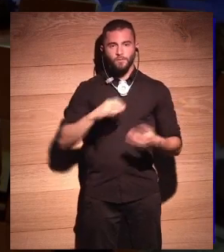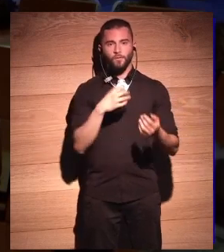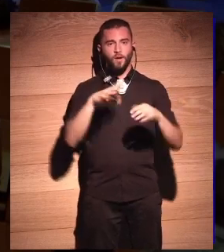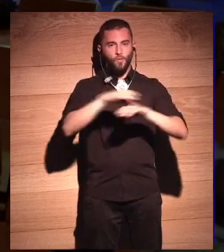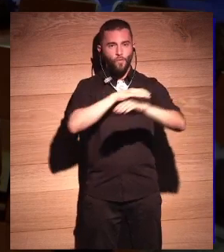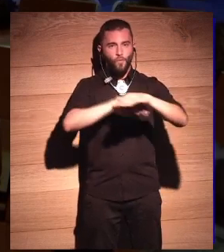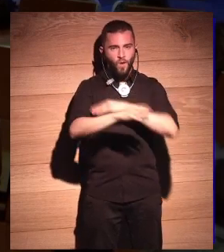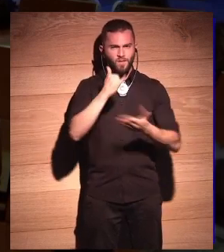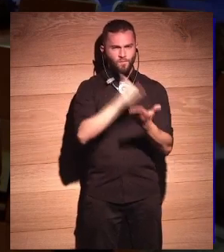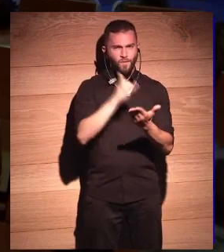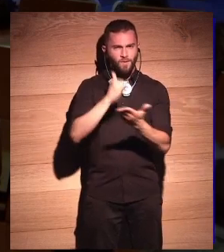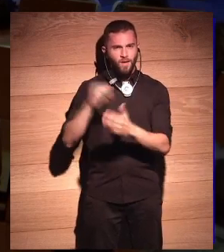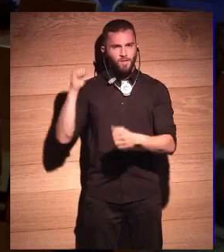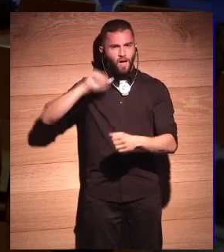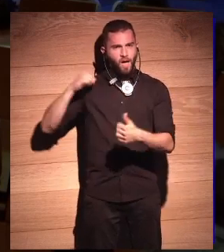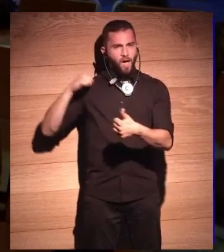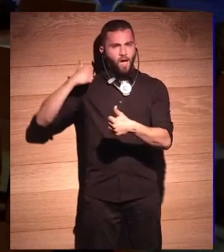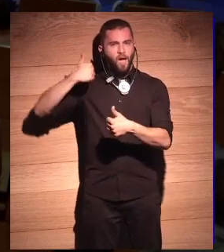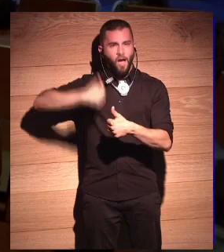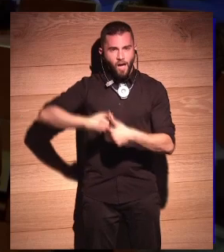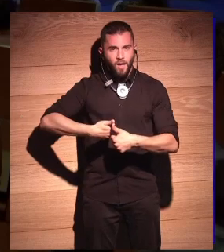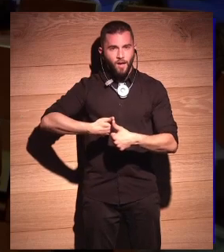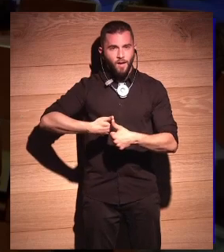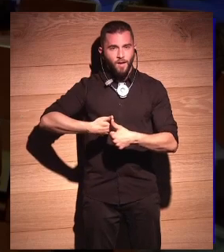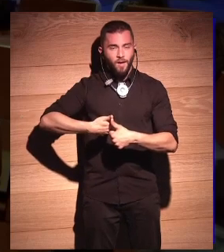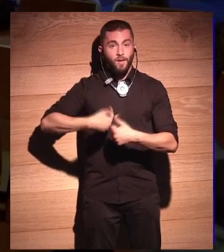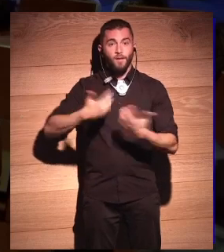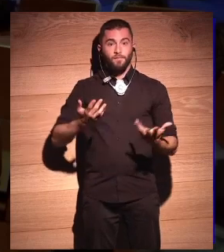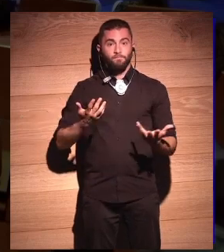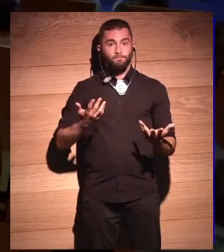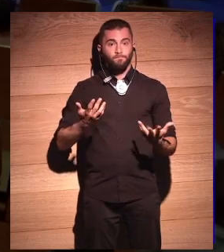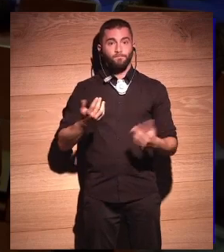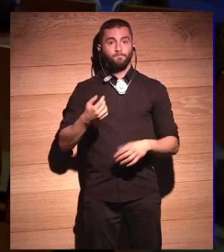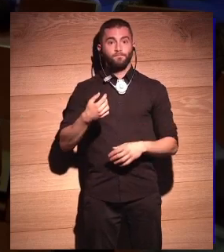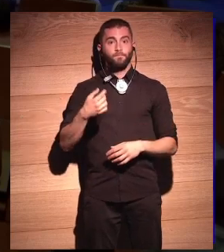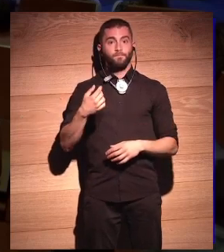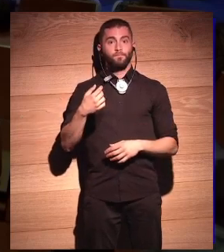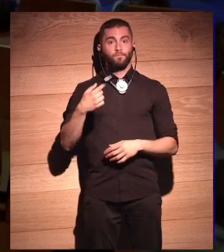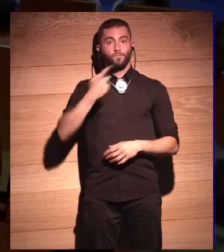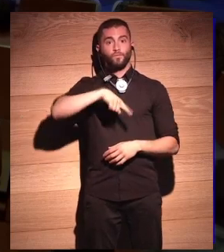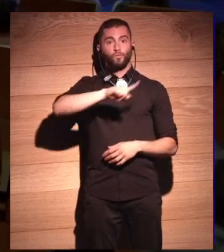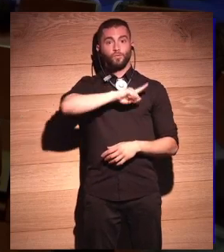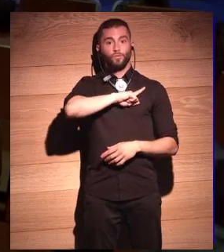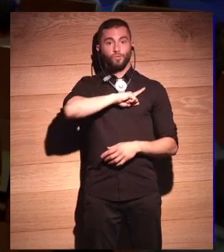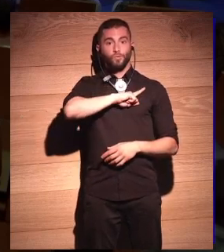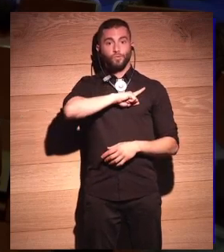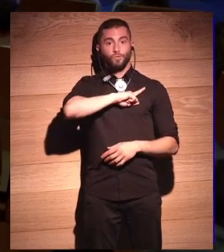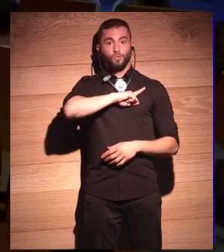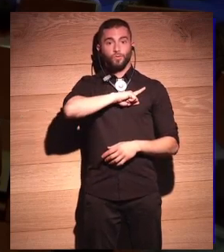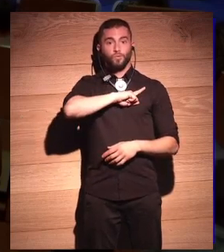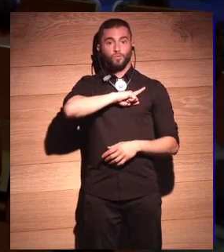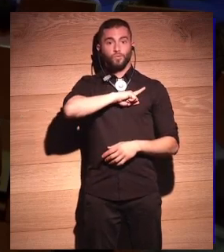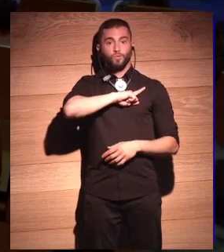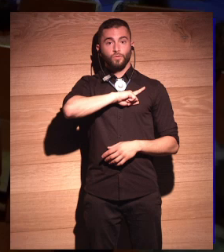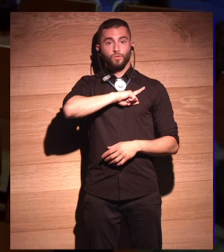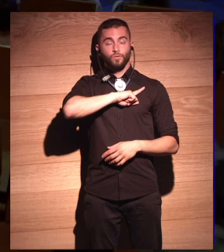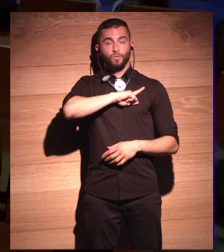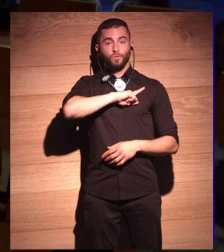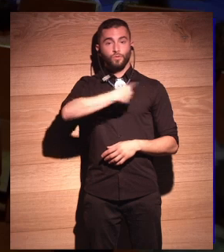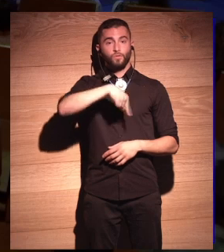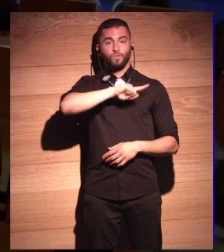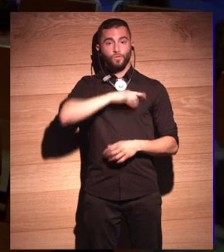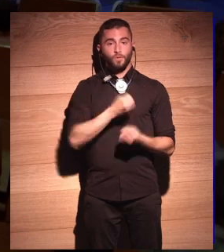But now, finally, we're finished the design, and now we're releasing them commercially this summer. So that's super exciting.